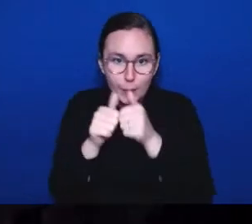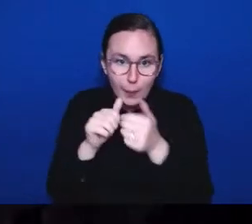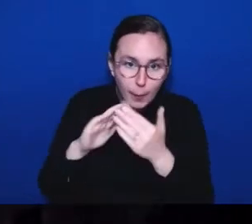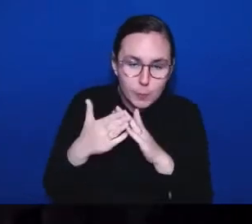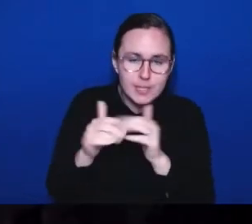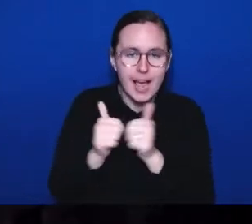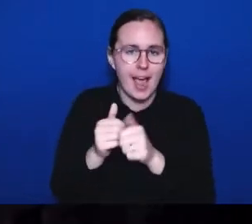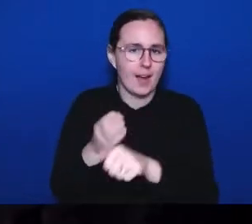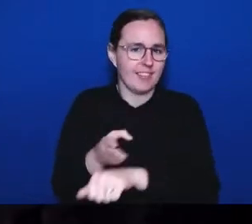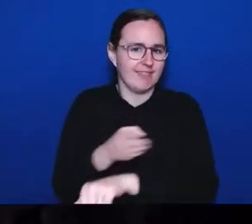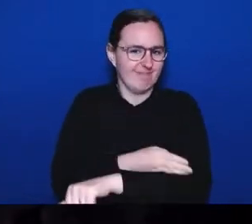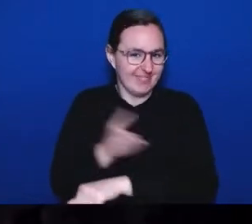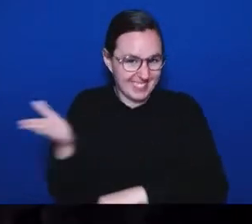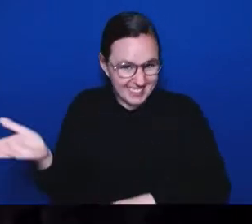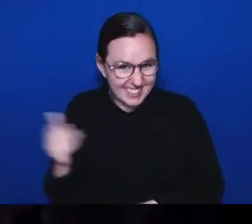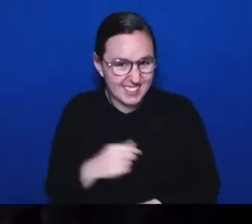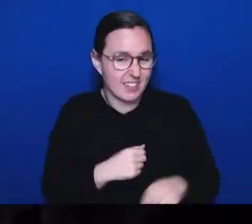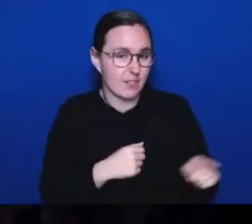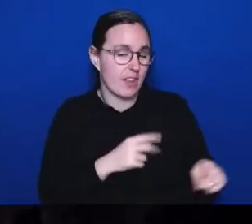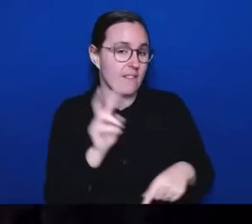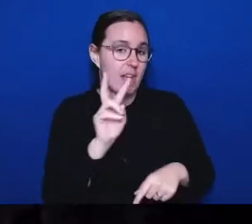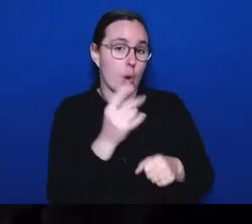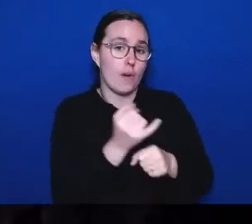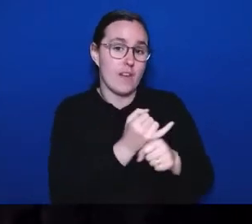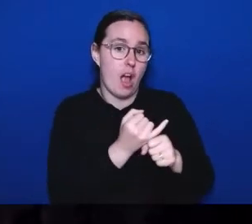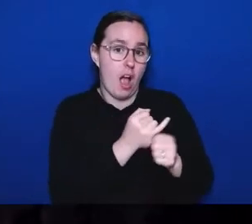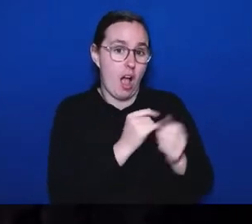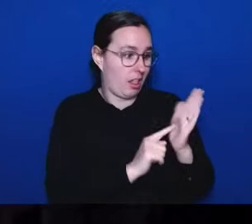in northern and Vancouver Island communities has tended to be access to doctors.